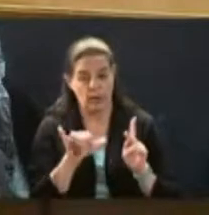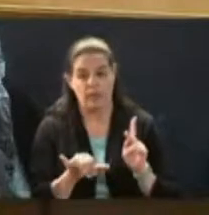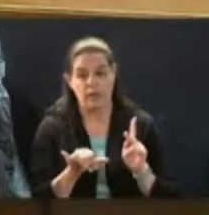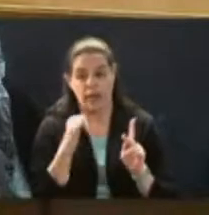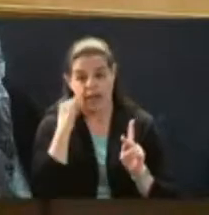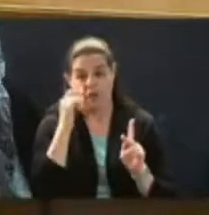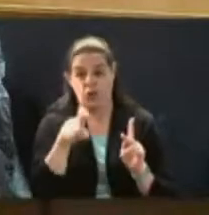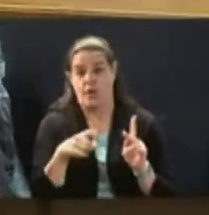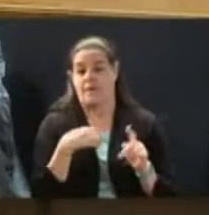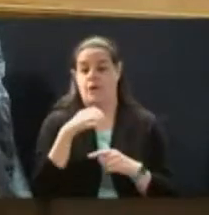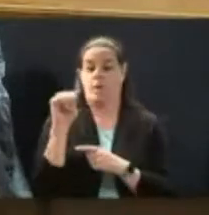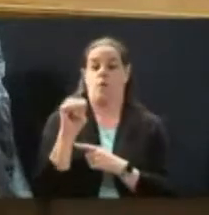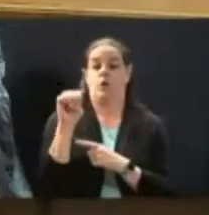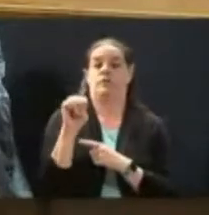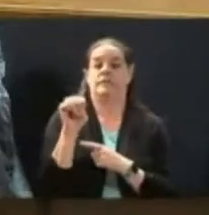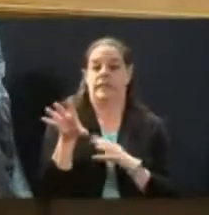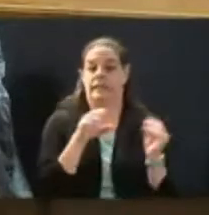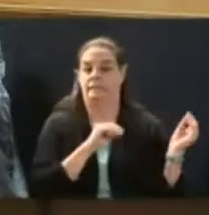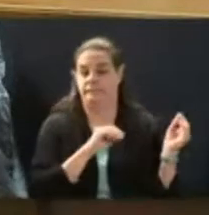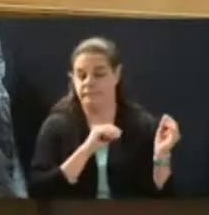have to have emergency leave